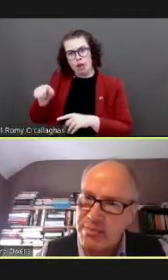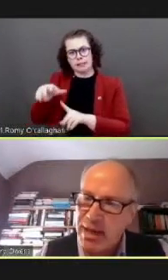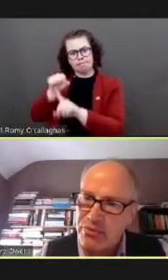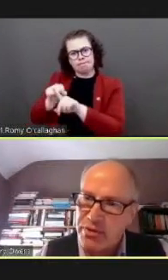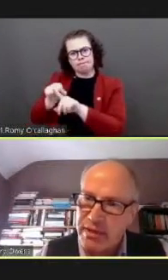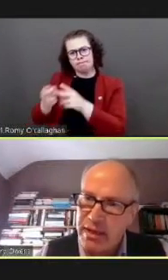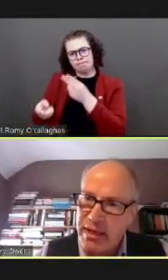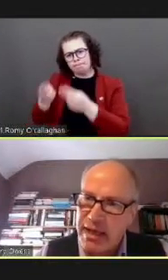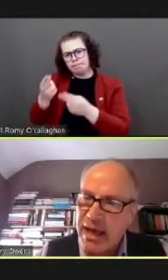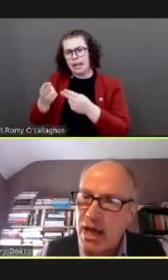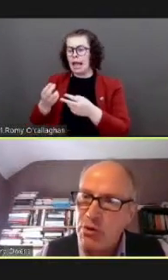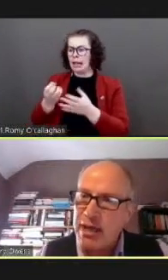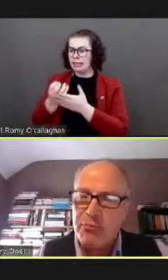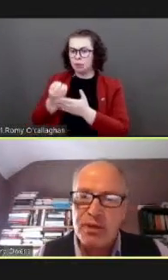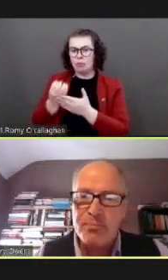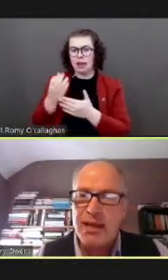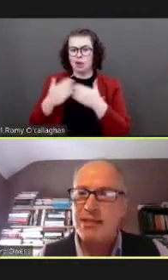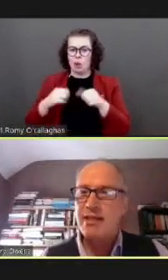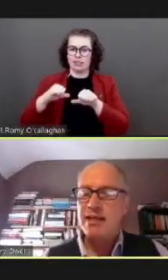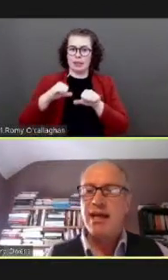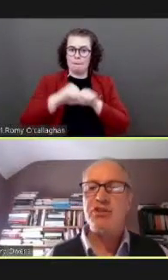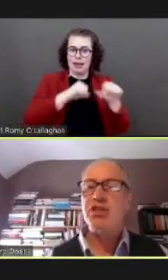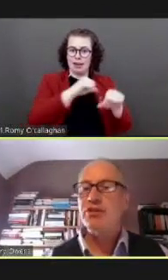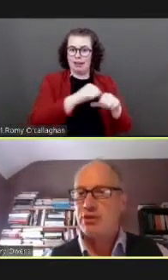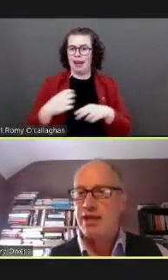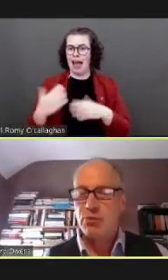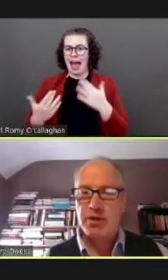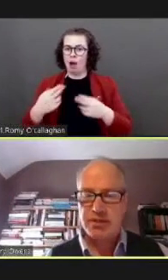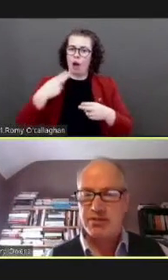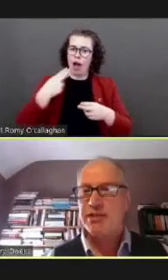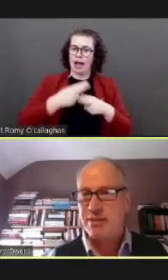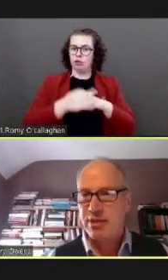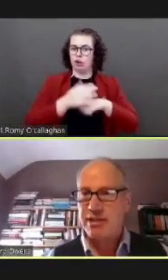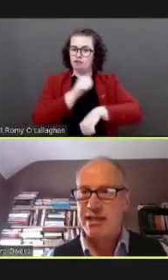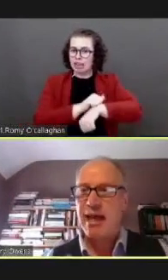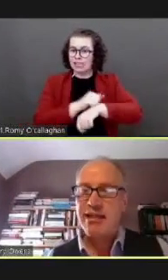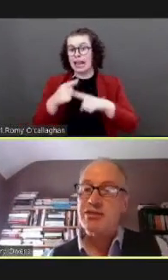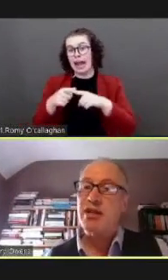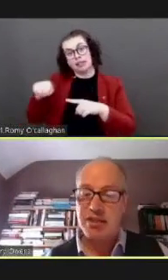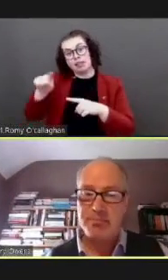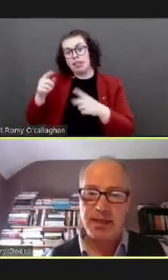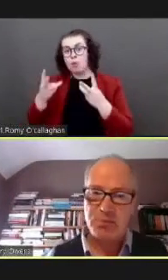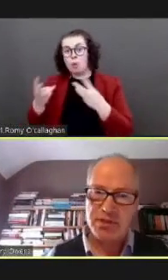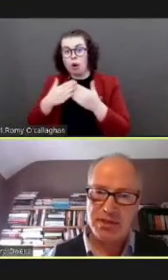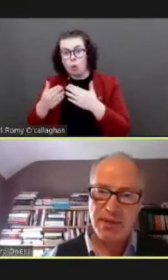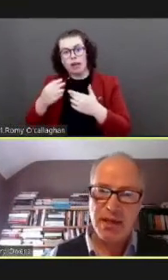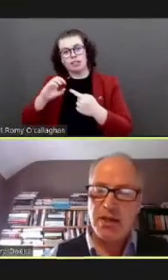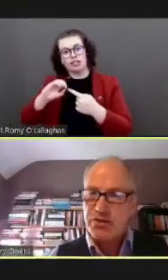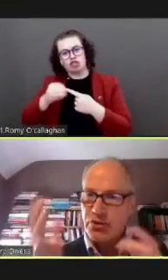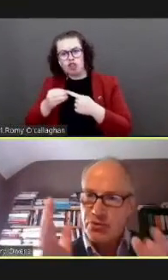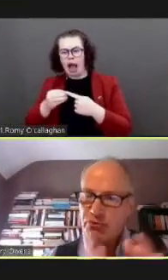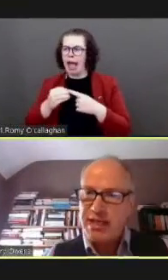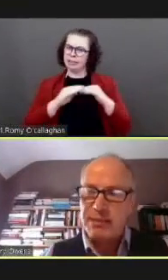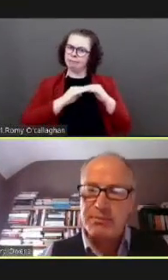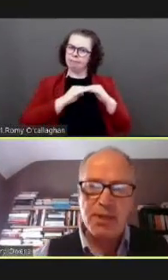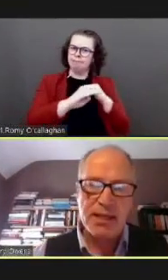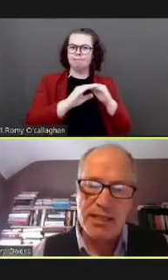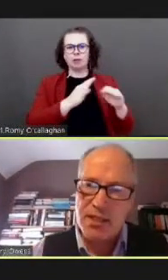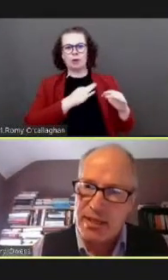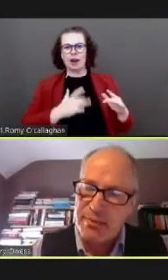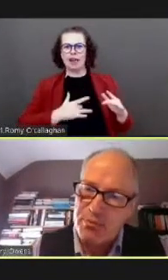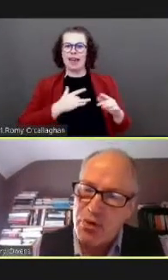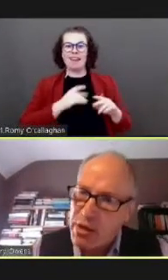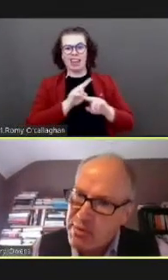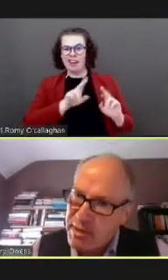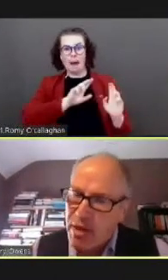that release pattern? And how can we best achieve what they want, stability and not to come back to prison? So resettlement